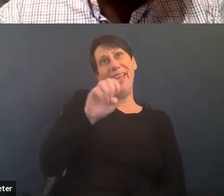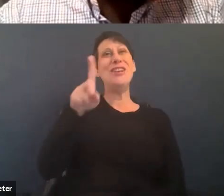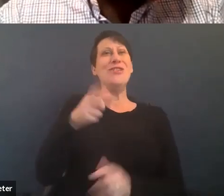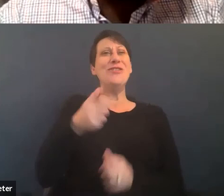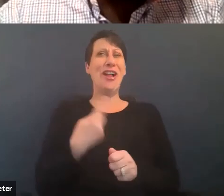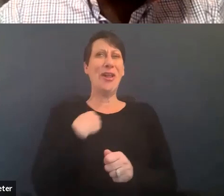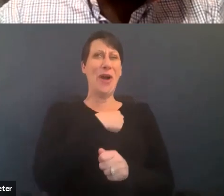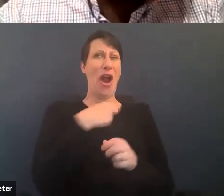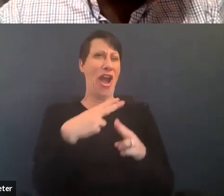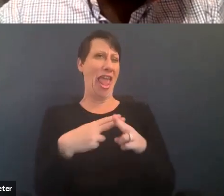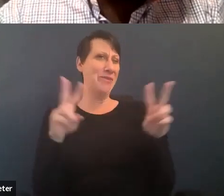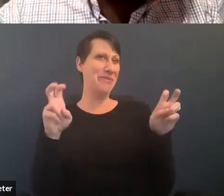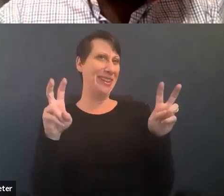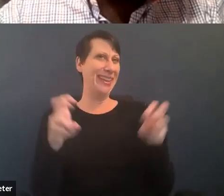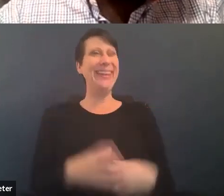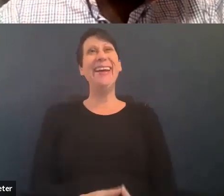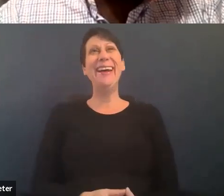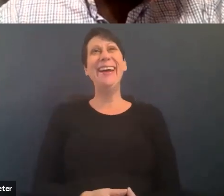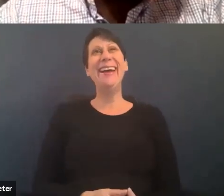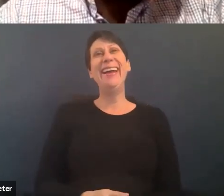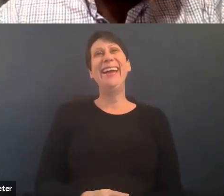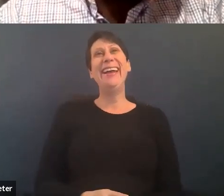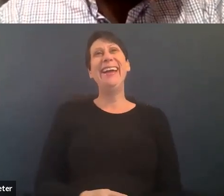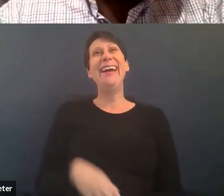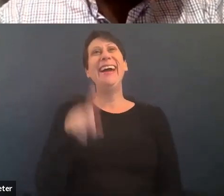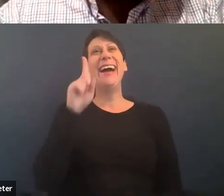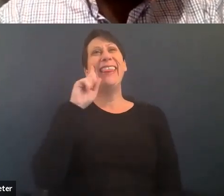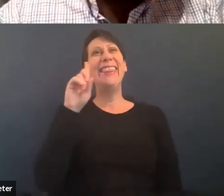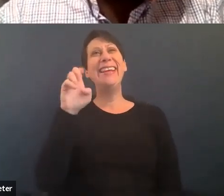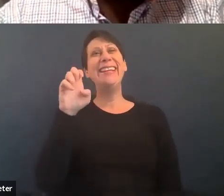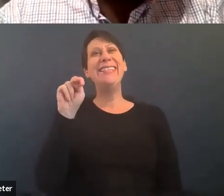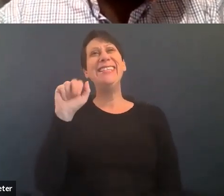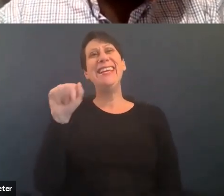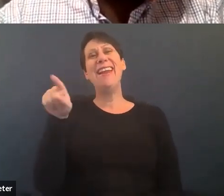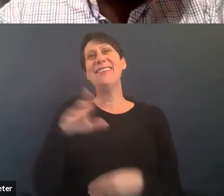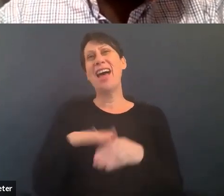program. I think Dina's on the line, Dina Fulton, the new RPE program manager. So Dina,